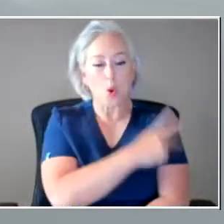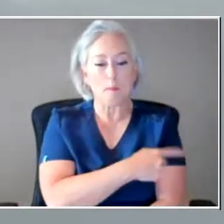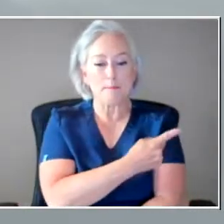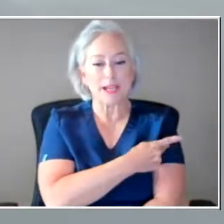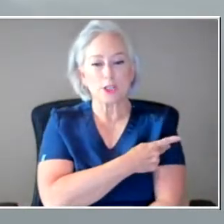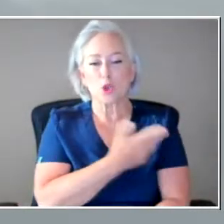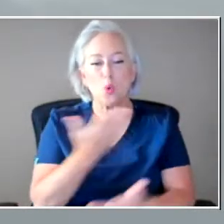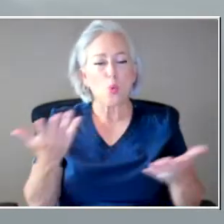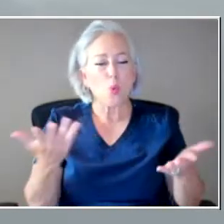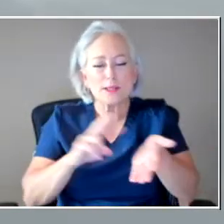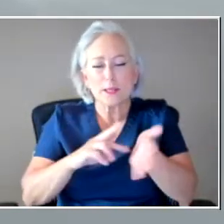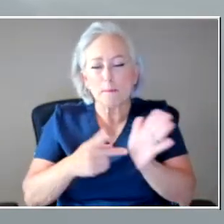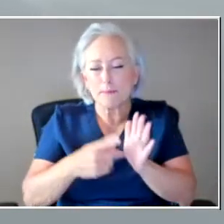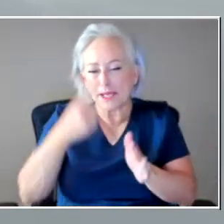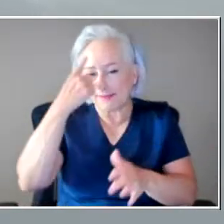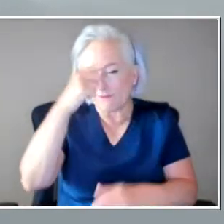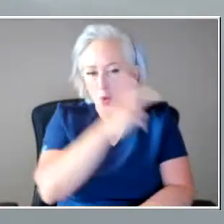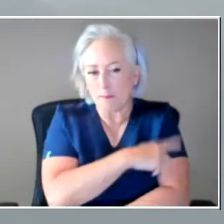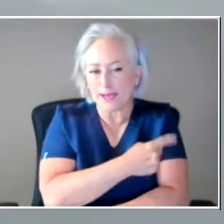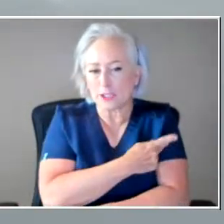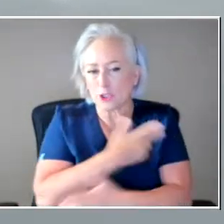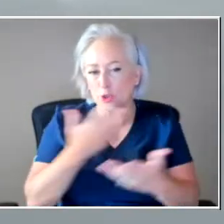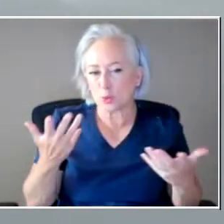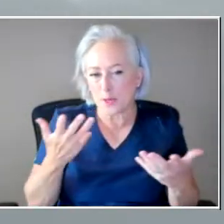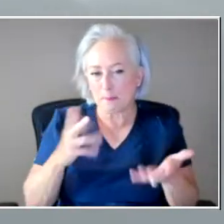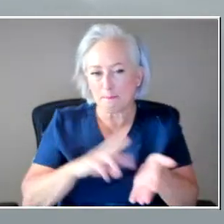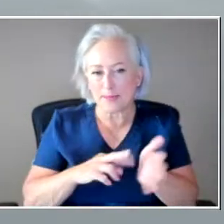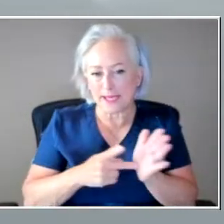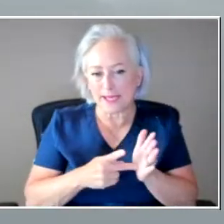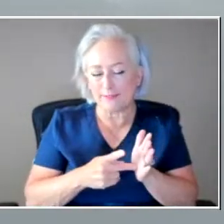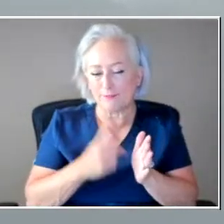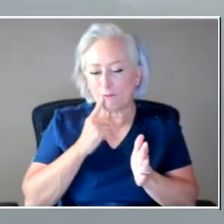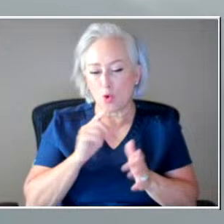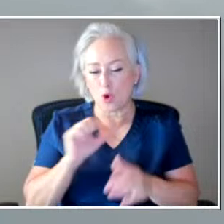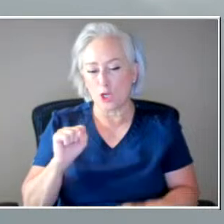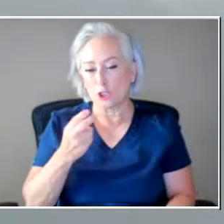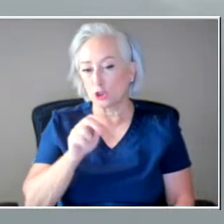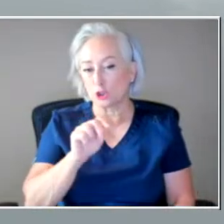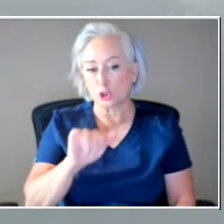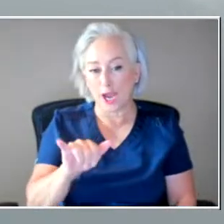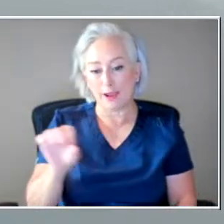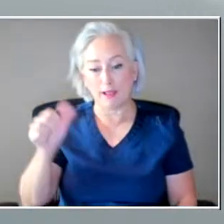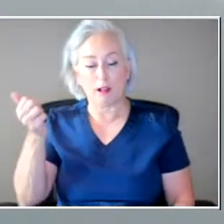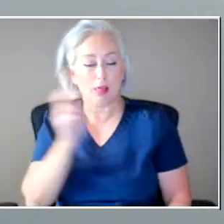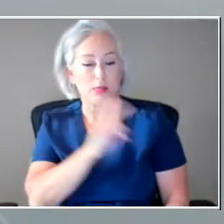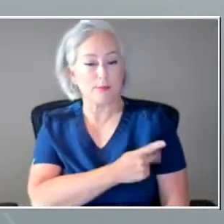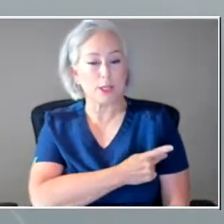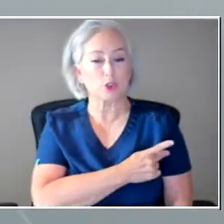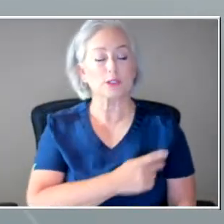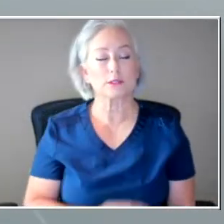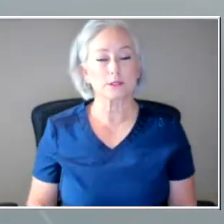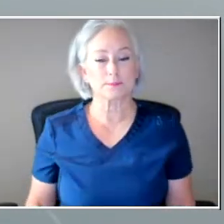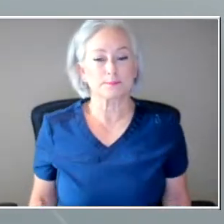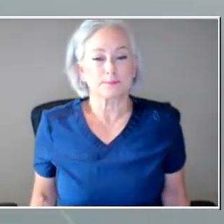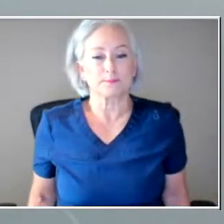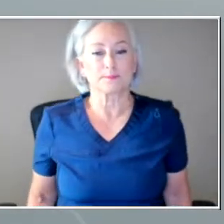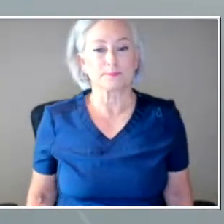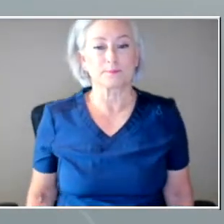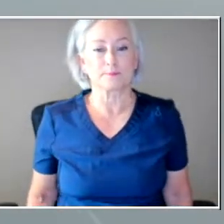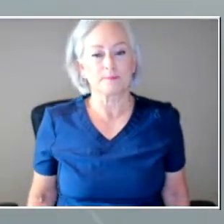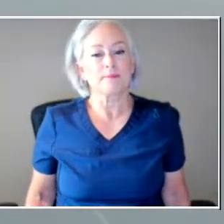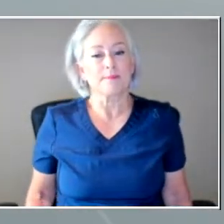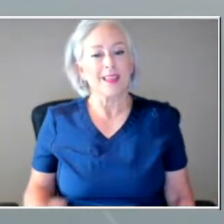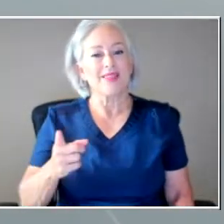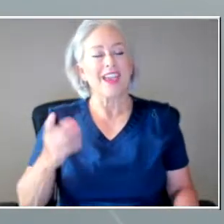for patients like Shay and beyond? What it means for people like Shay is they get to be freed